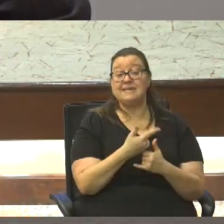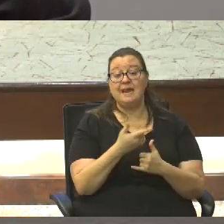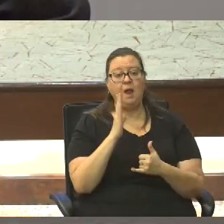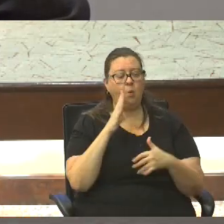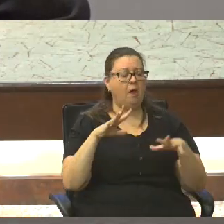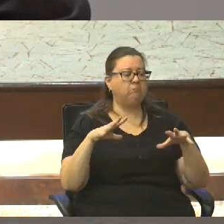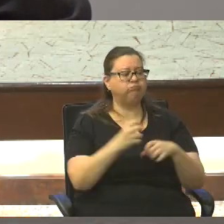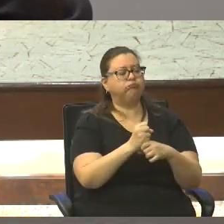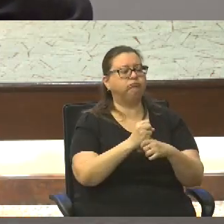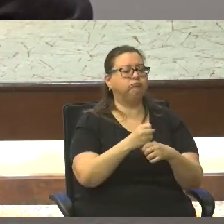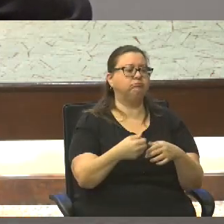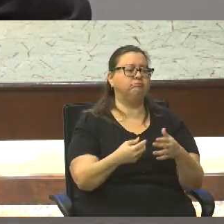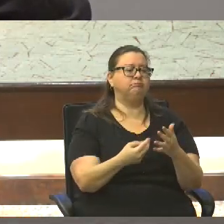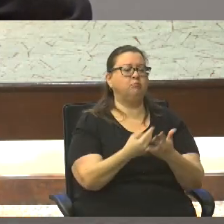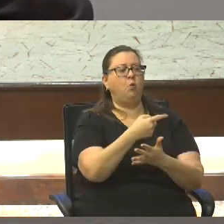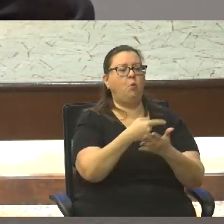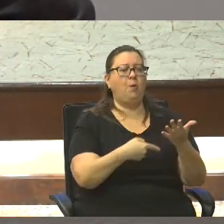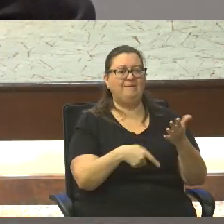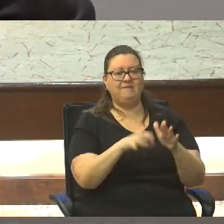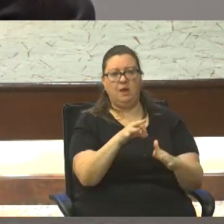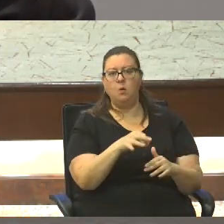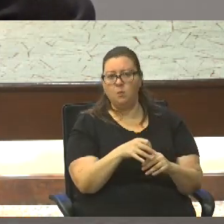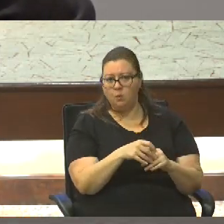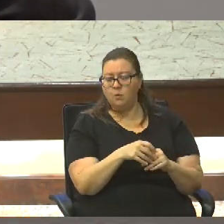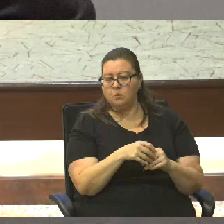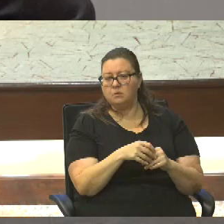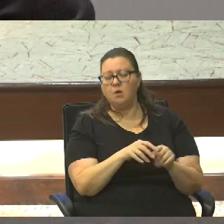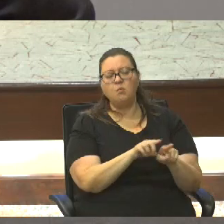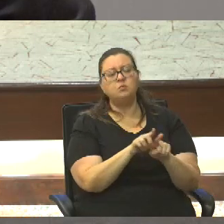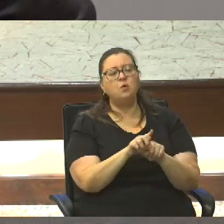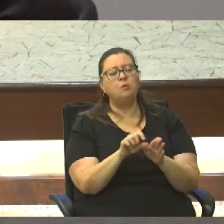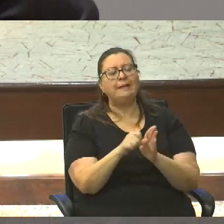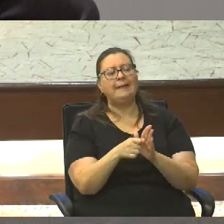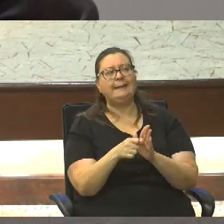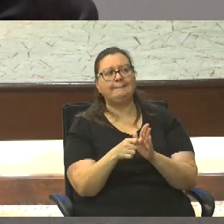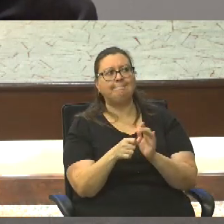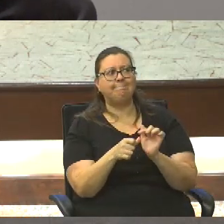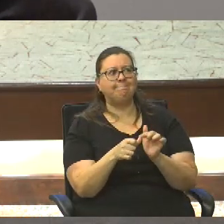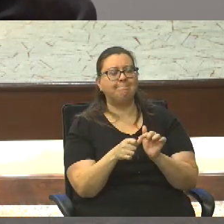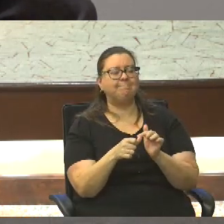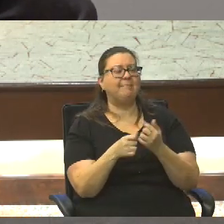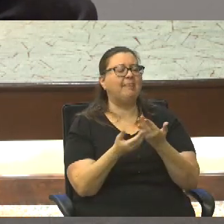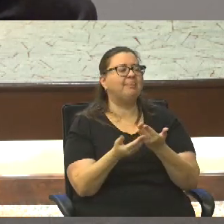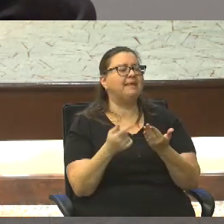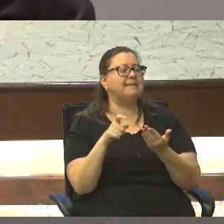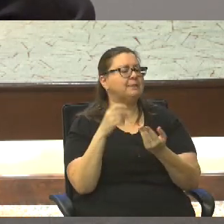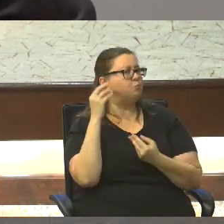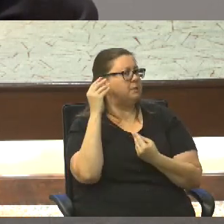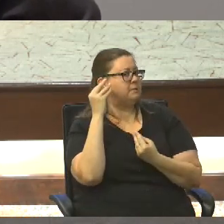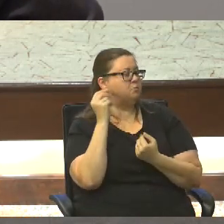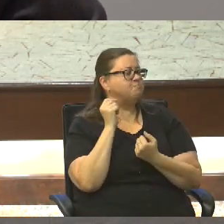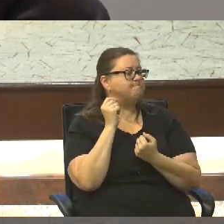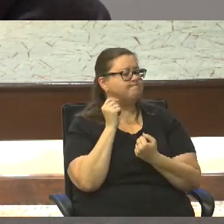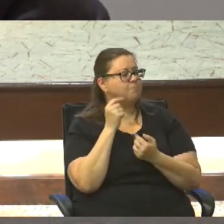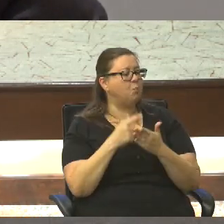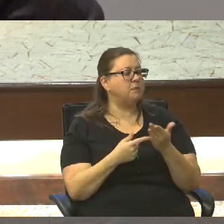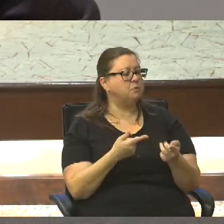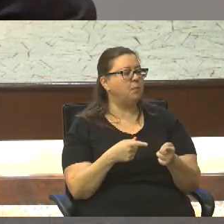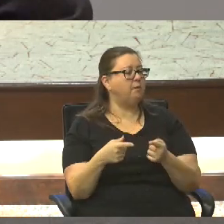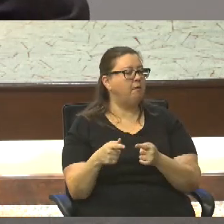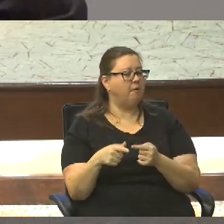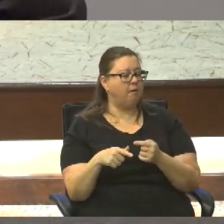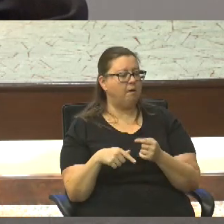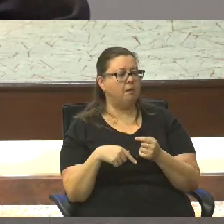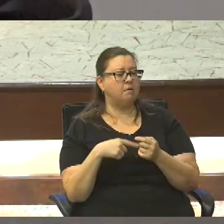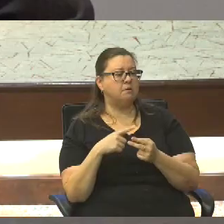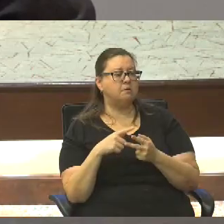give an overview of his findings, as well as highlight some key considerations for what's going on currently, as